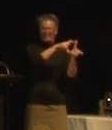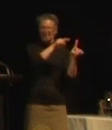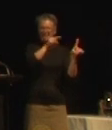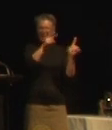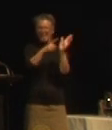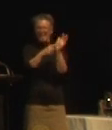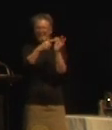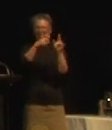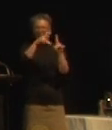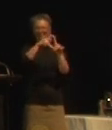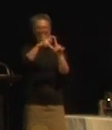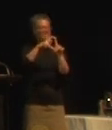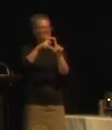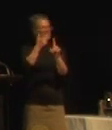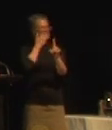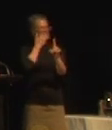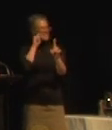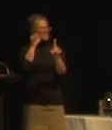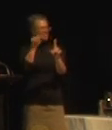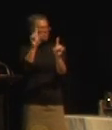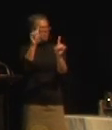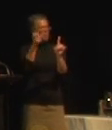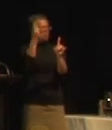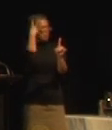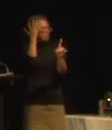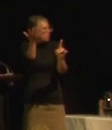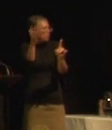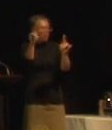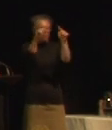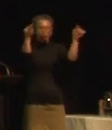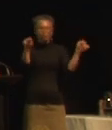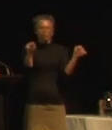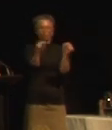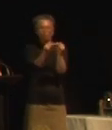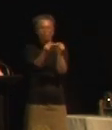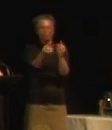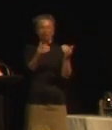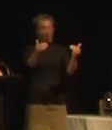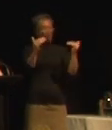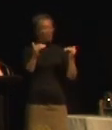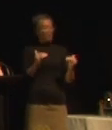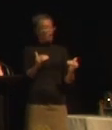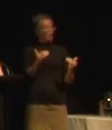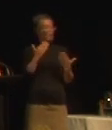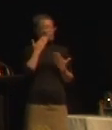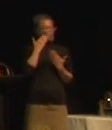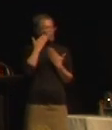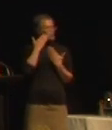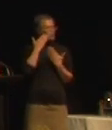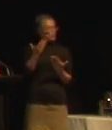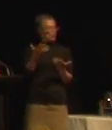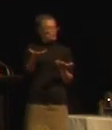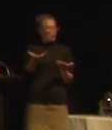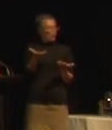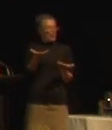It is stated in this famous composition, scholarly article by an American geologist.